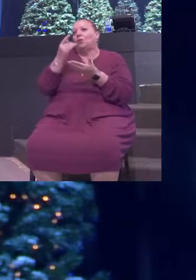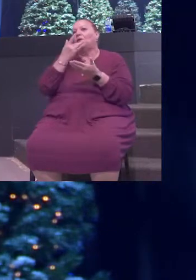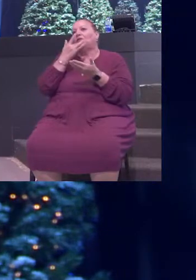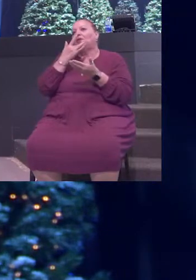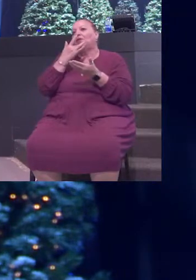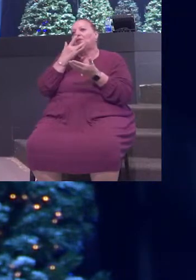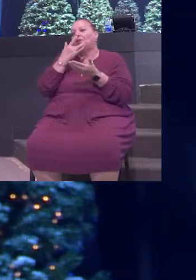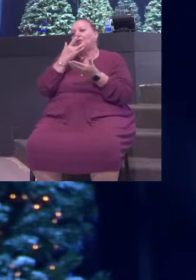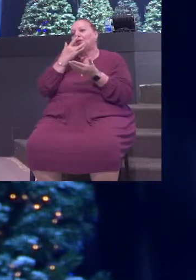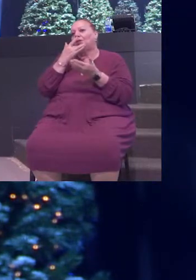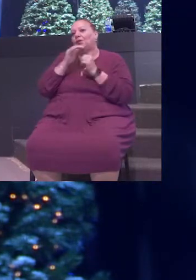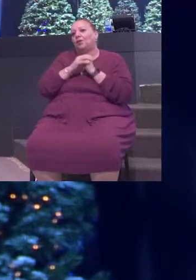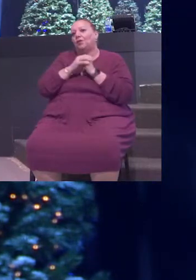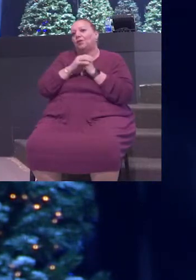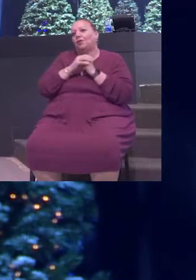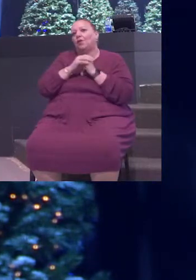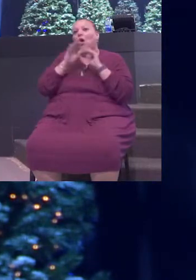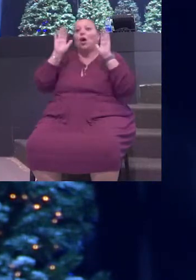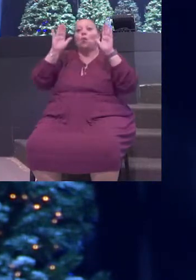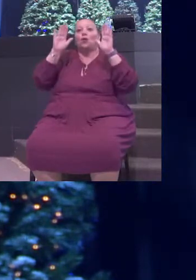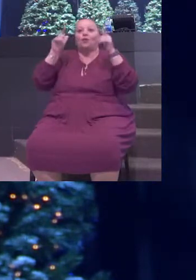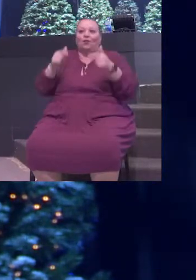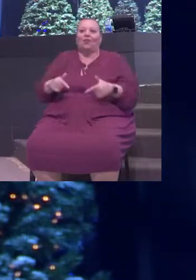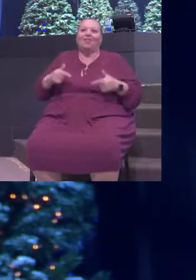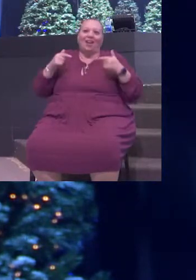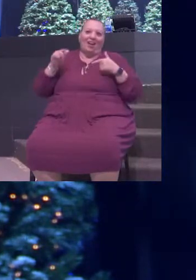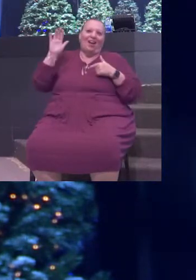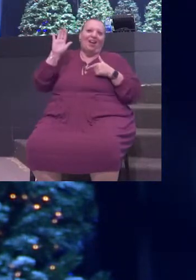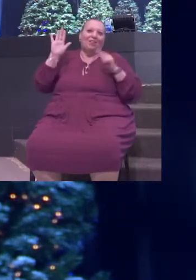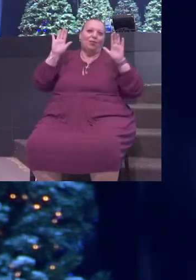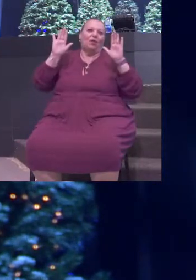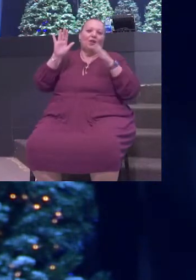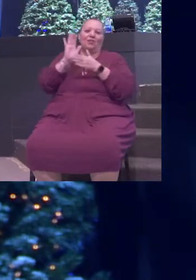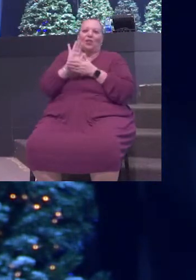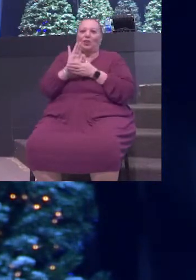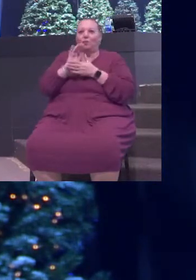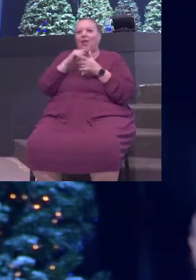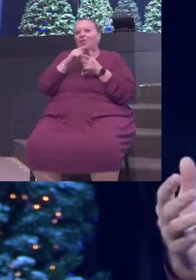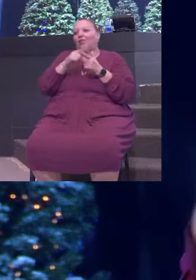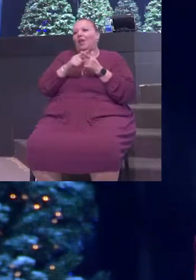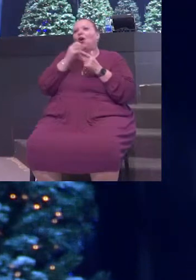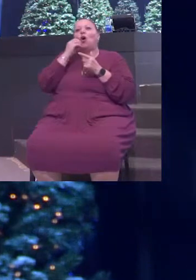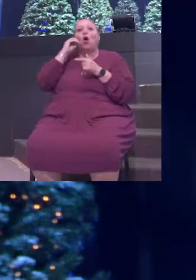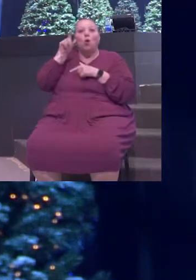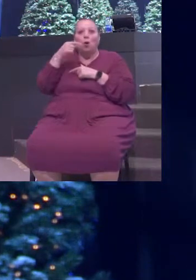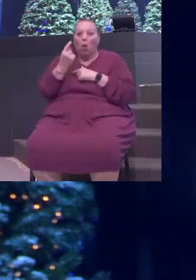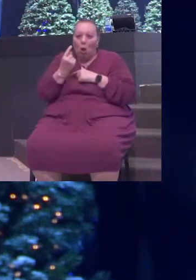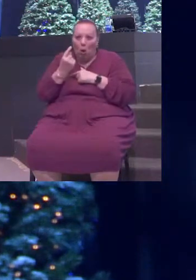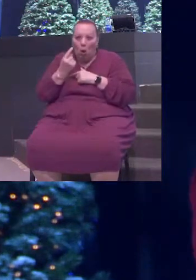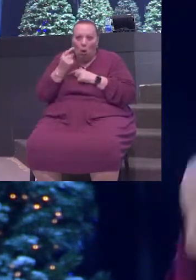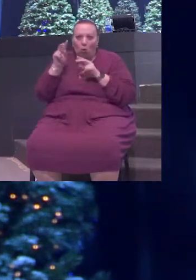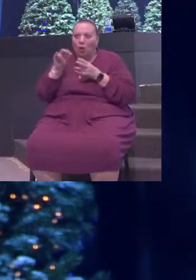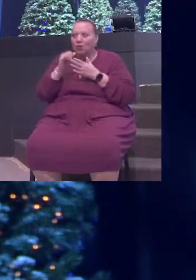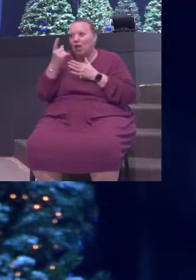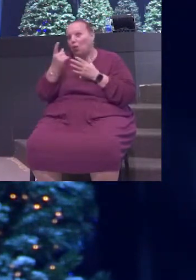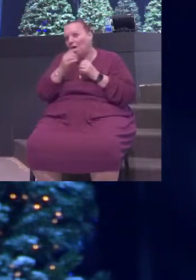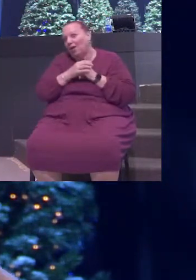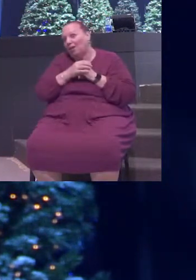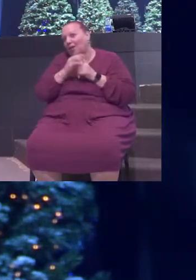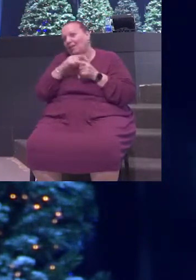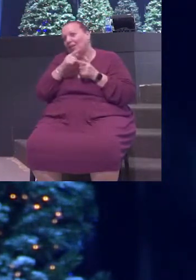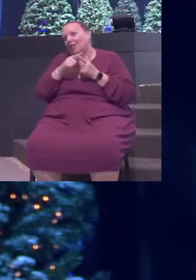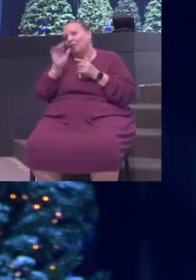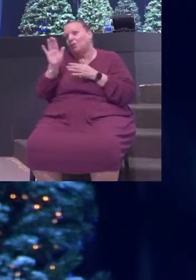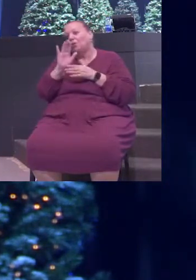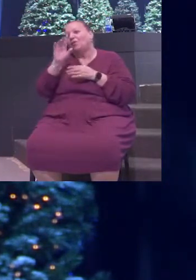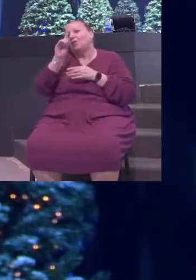favorites is It's a Wonderful Life. It's a great, great film. And then there's Home Alone. I mean, anybody watch that one? Okay. And then there's the